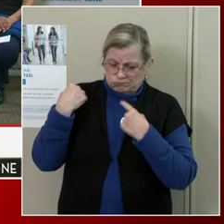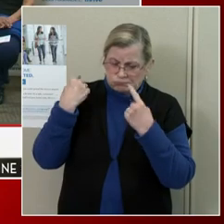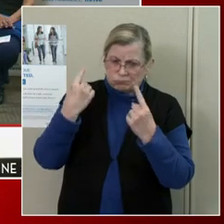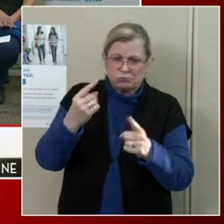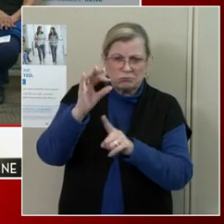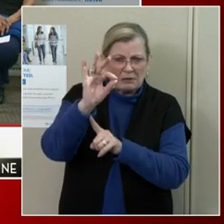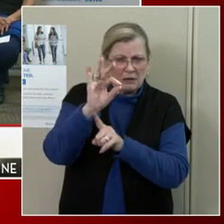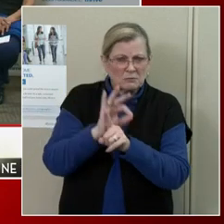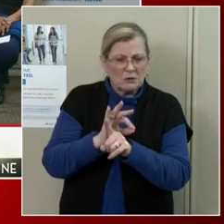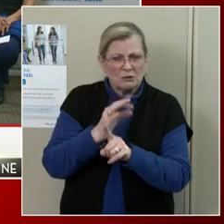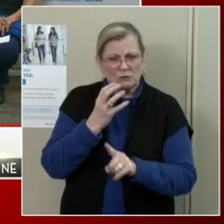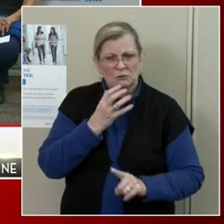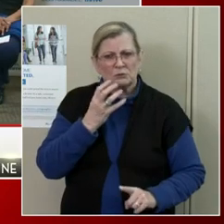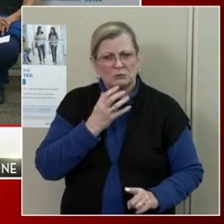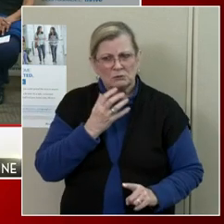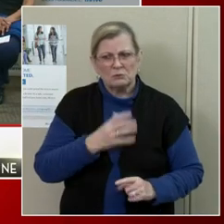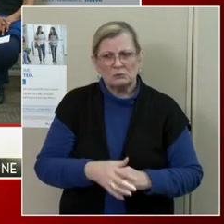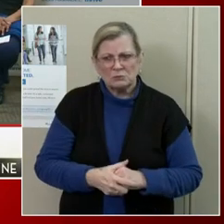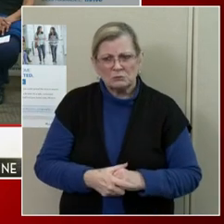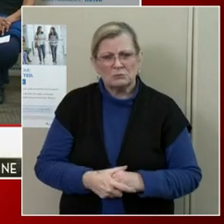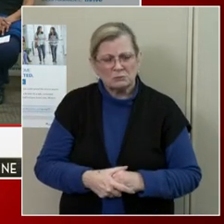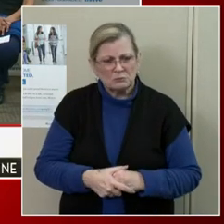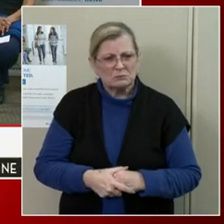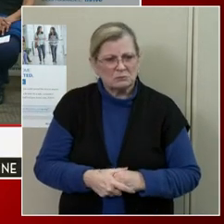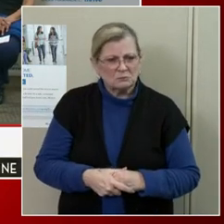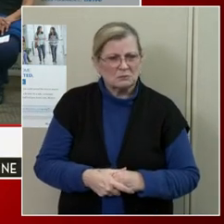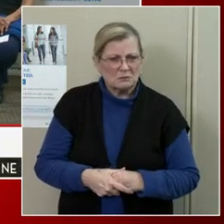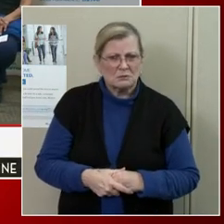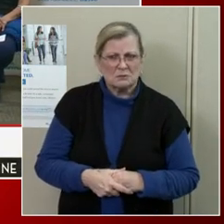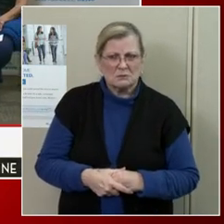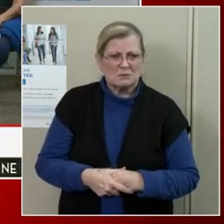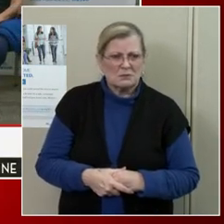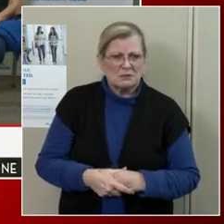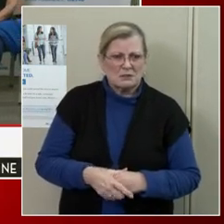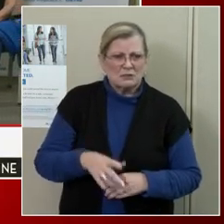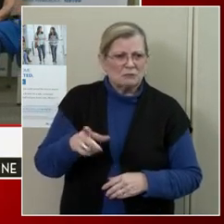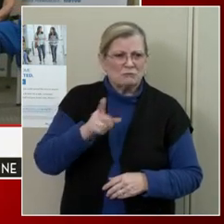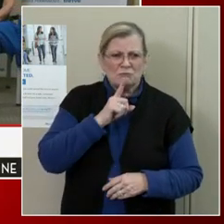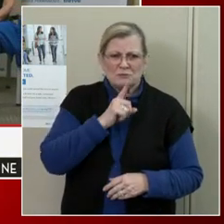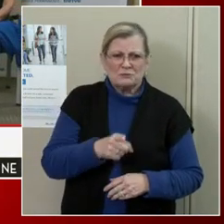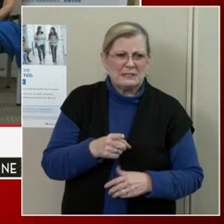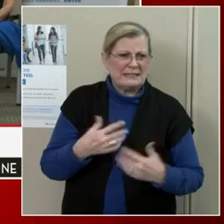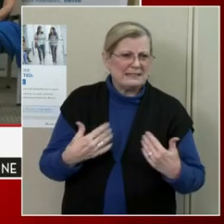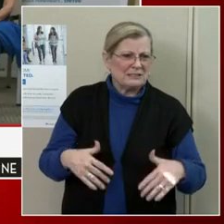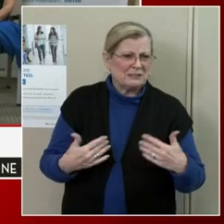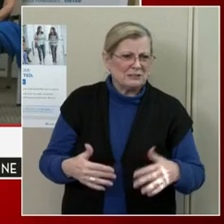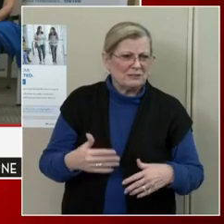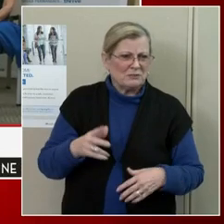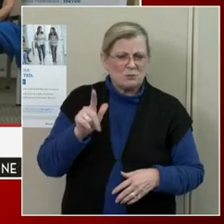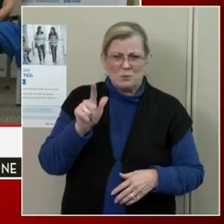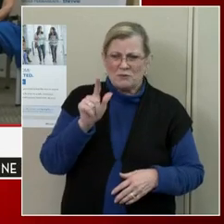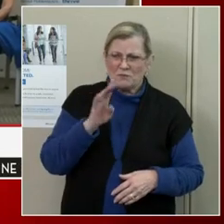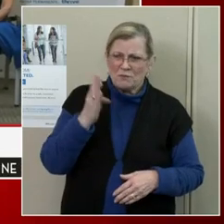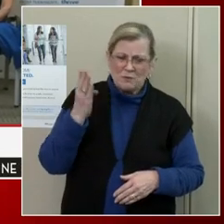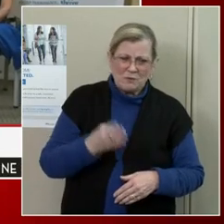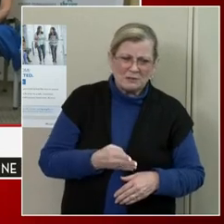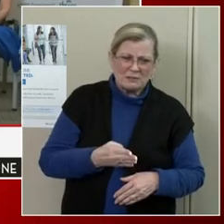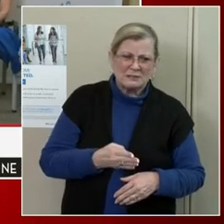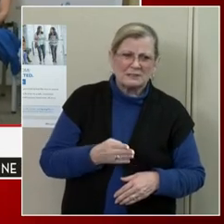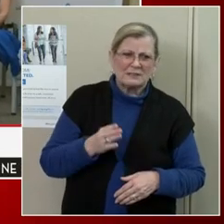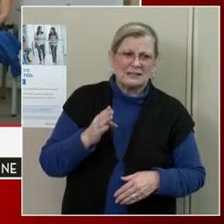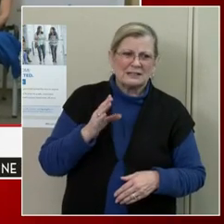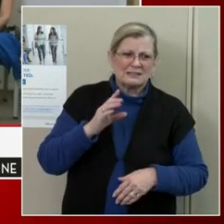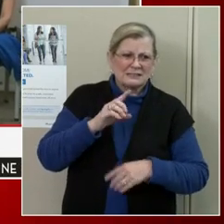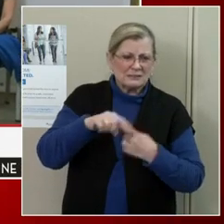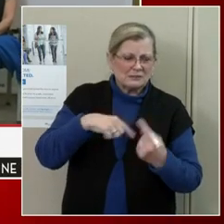Yeah, and Saima and the leadership team has achieved a 24-hour turnaround time for our COVID test, which is fantastic, working